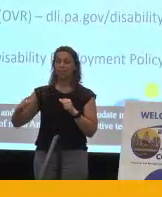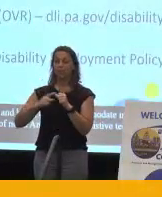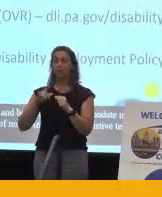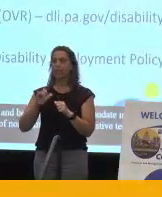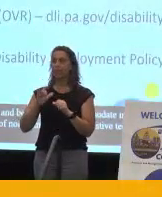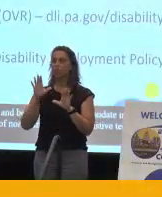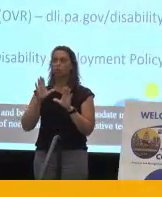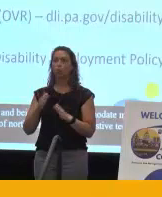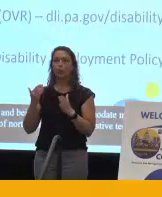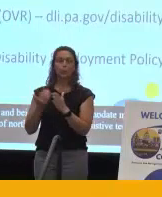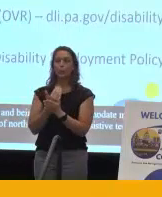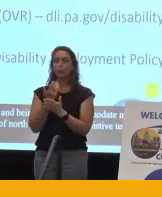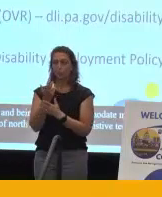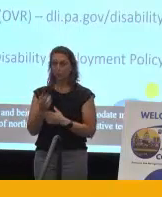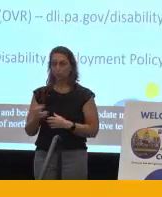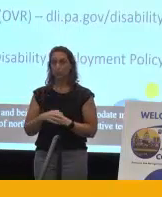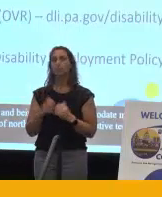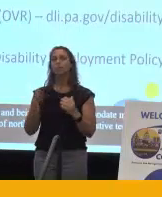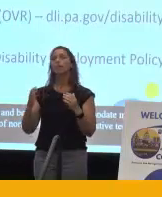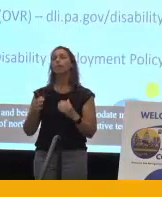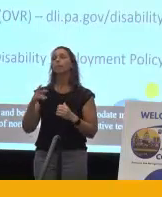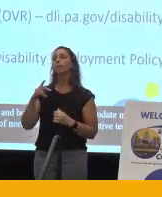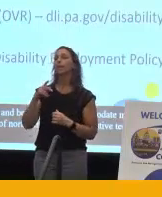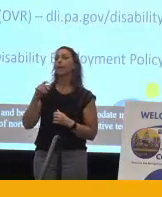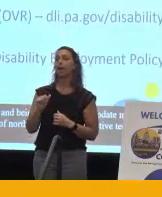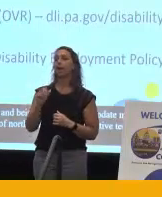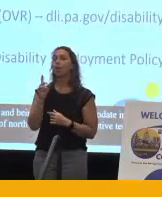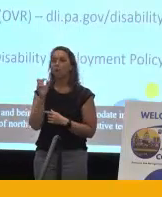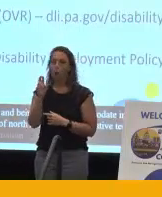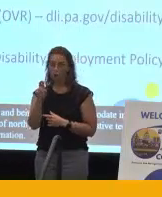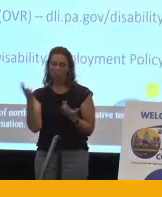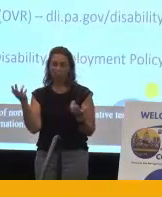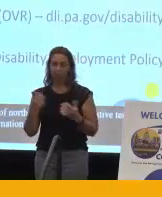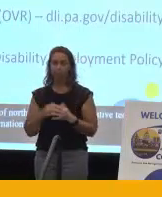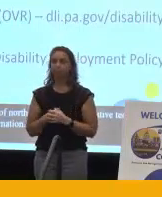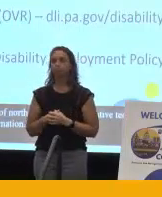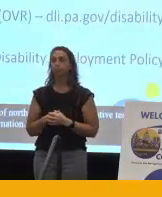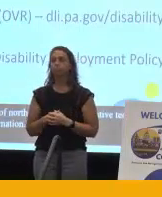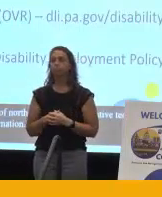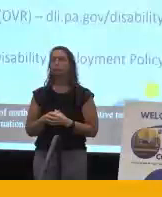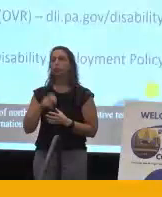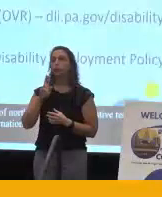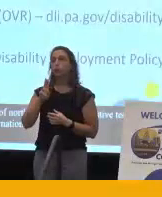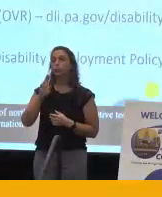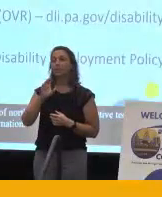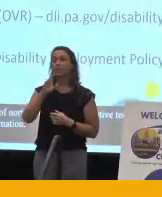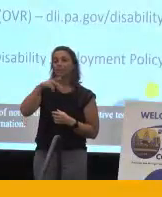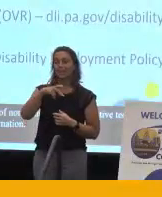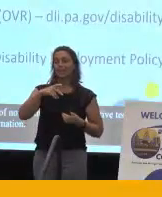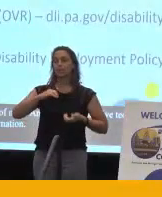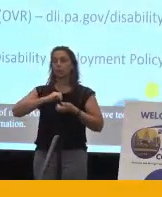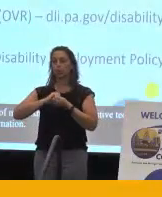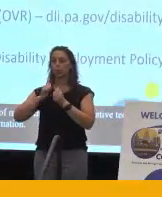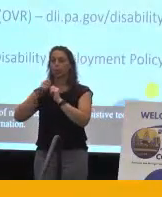of information. The PA Office of Vocational Rehab, or OVR. UCP is partnered with Penn